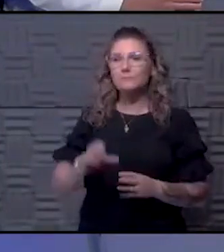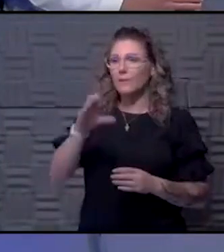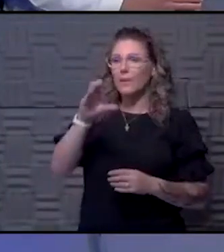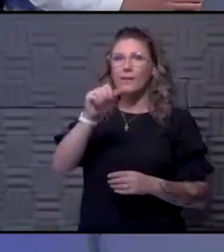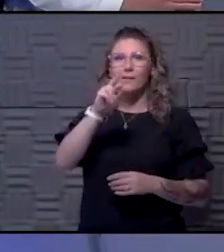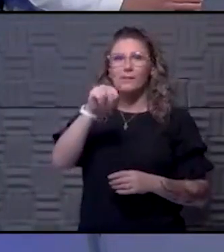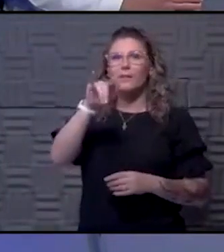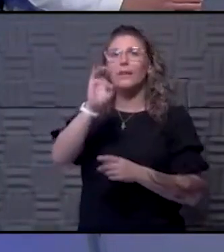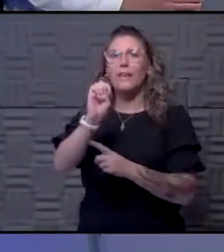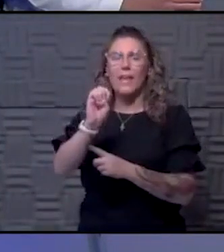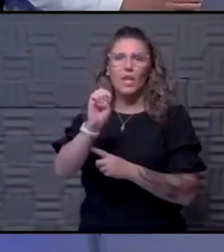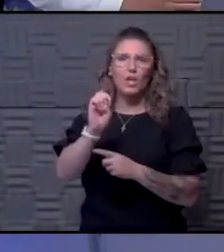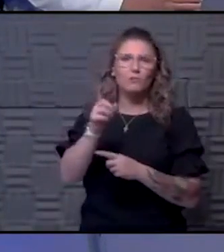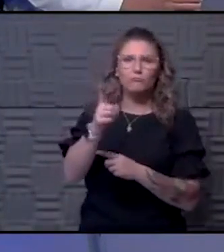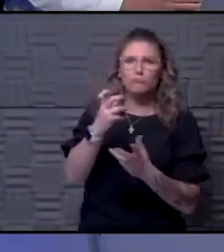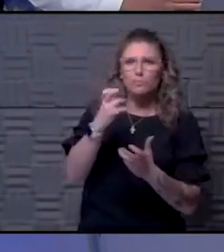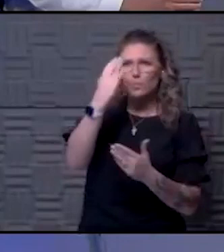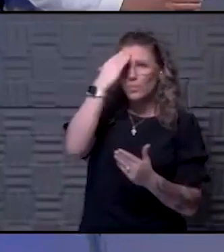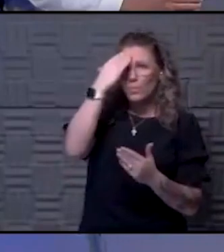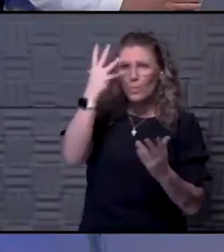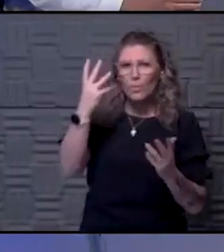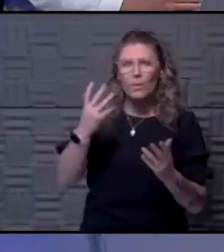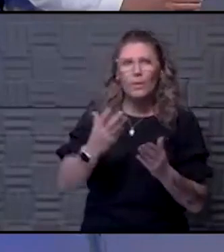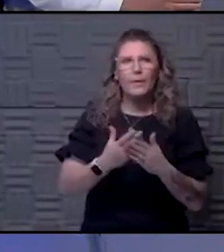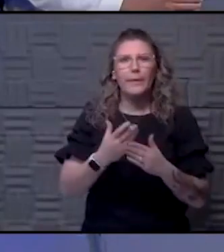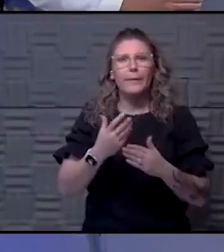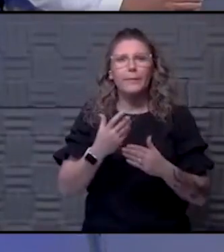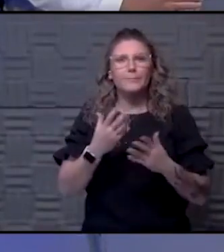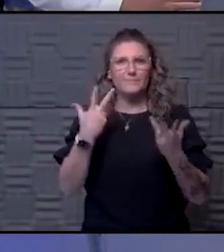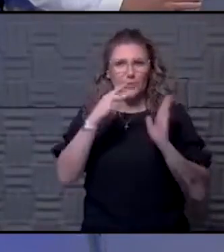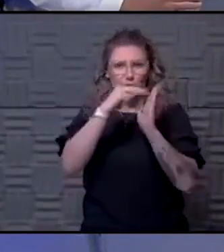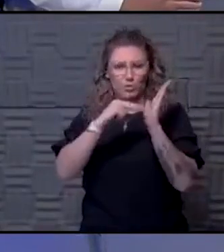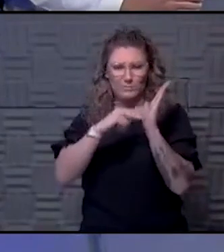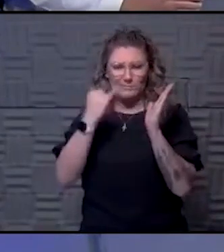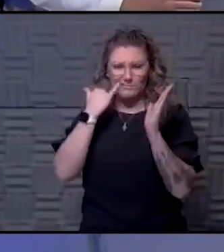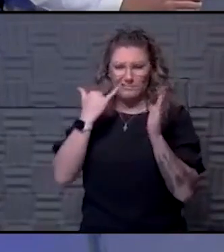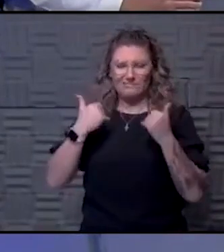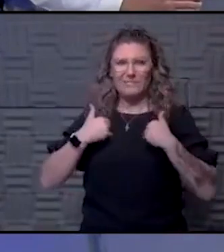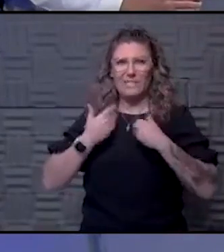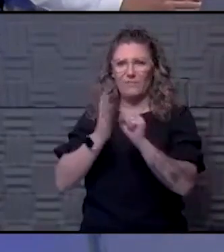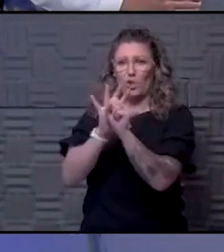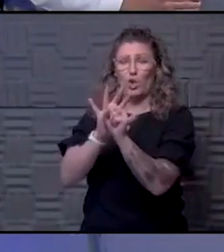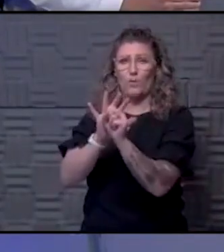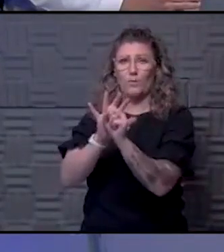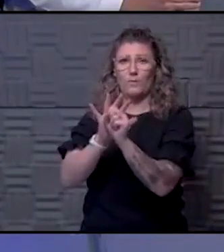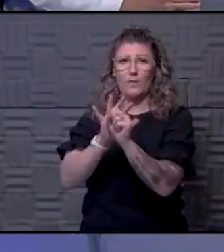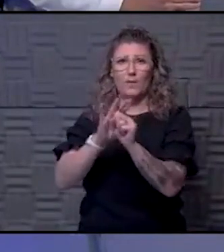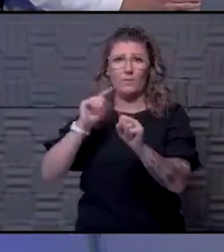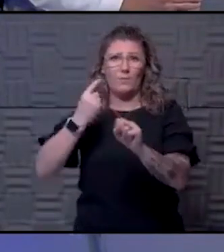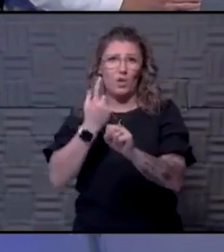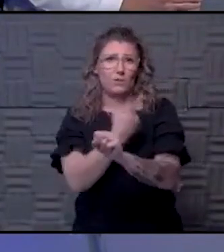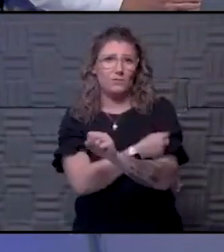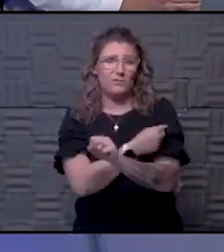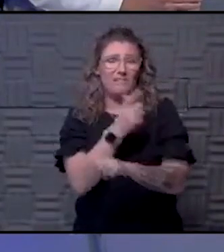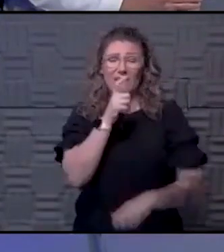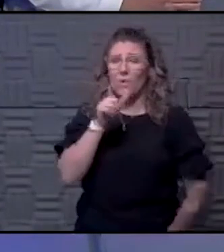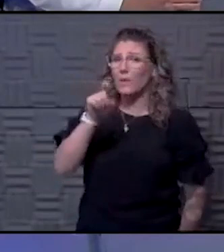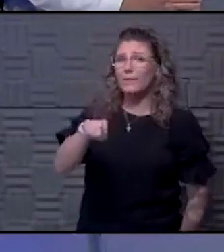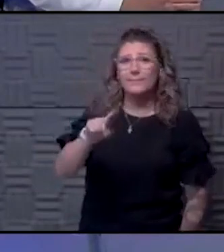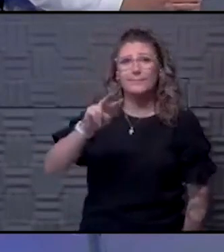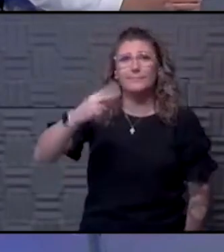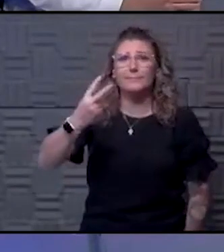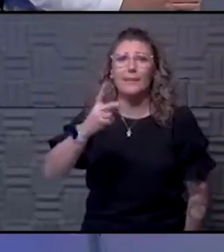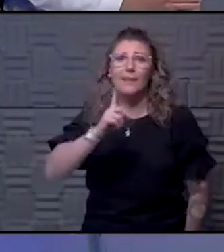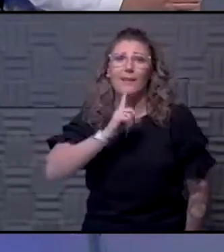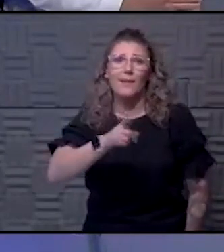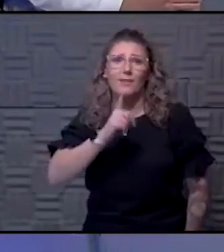wants to know, she said, I've read that if I've had COVID, got my first dose, I don't need to get the second.